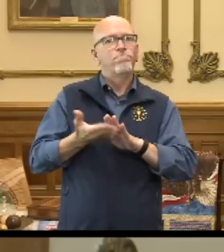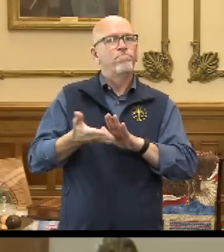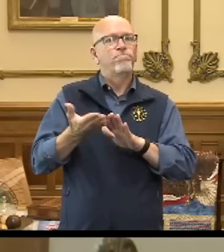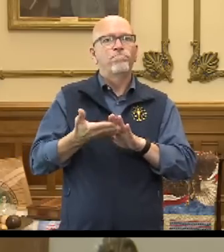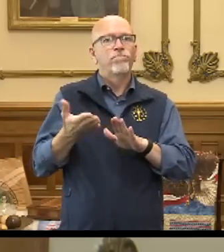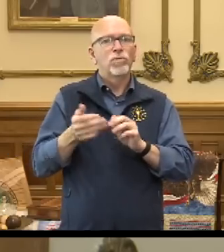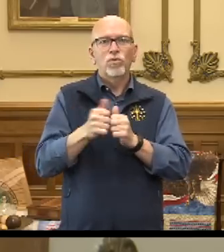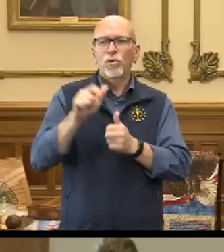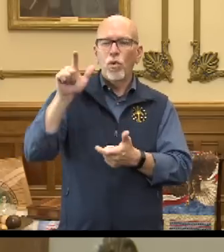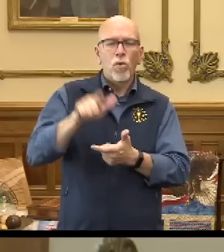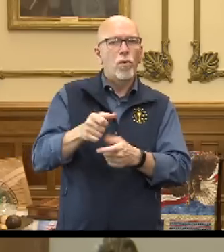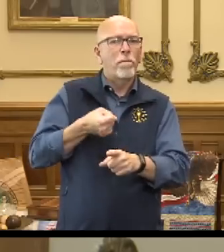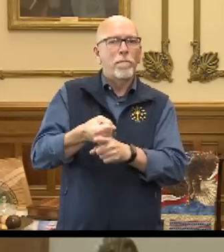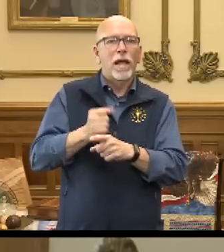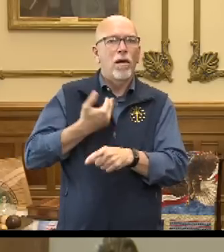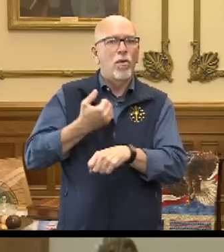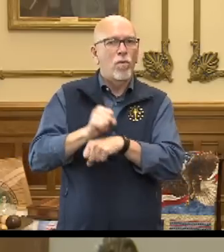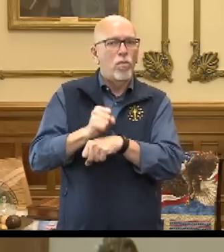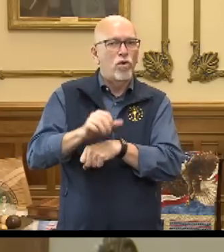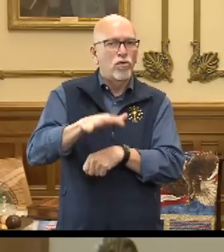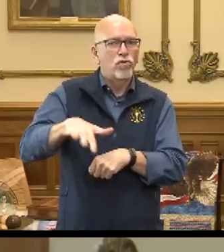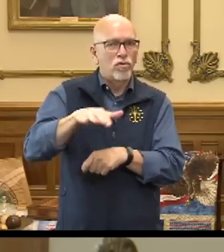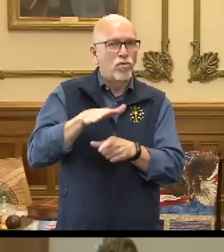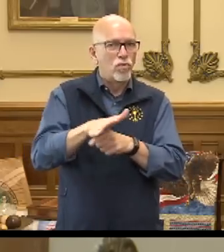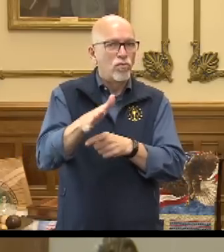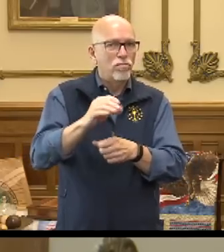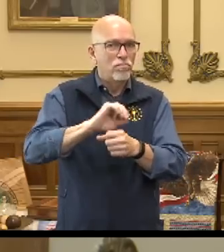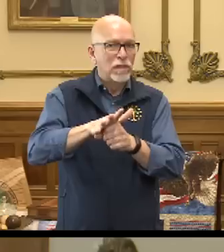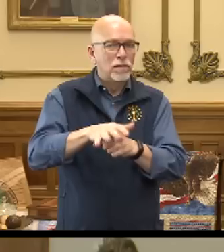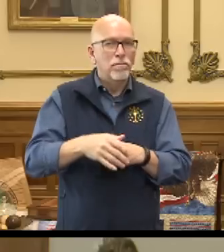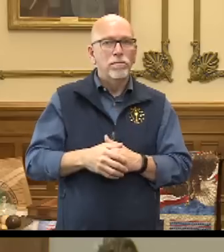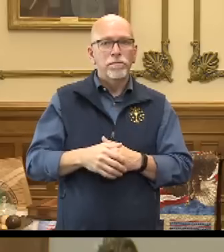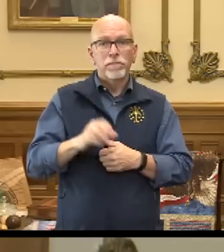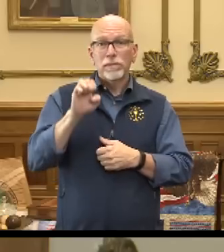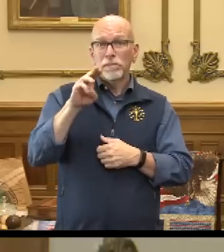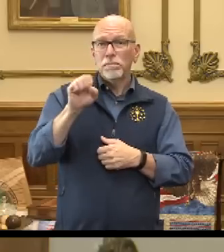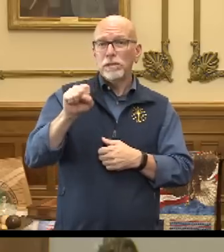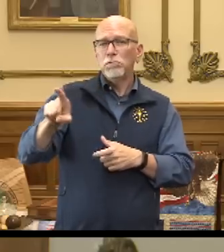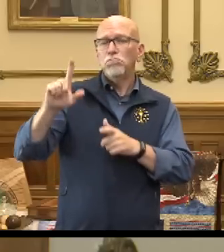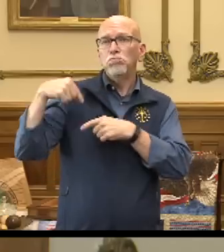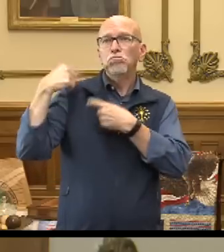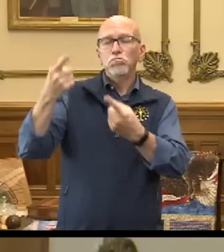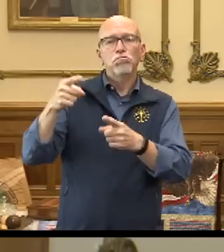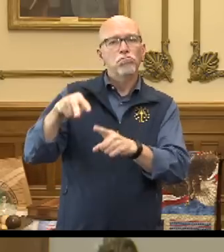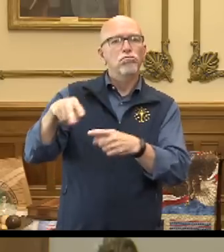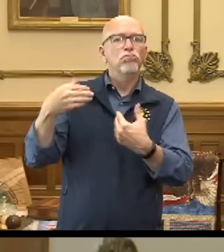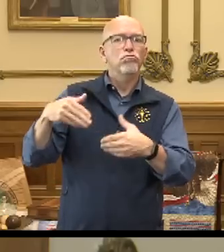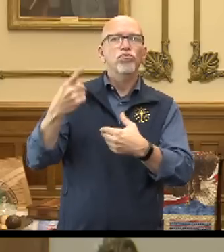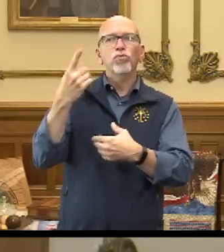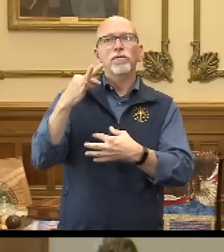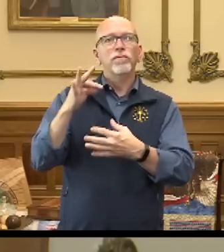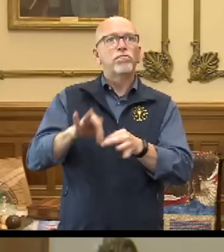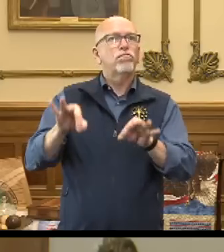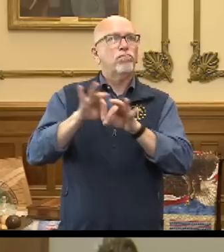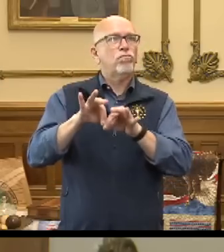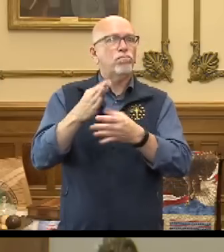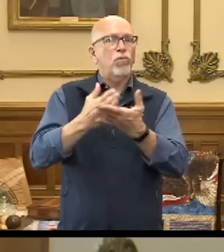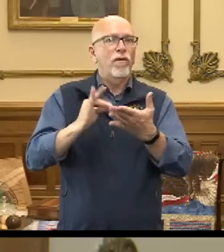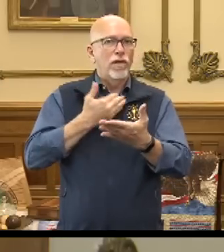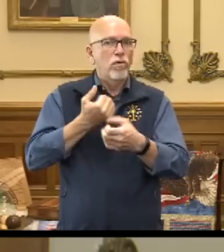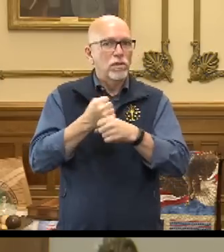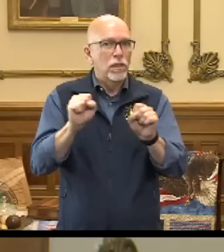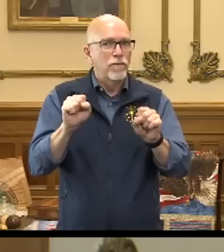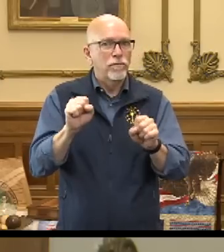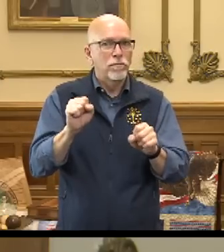very low impact in our workforce throughout the pandemic. EMS has long been regarded as a pillar of public safety, and that will never